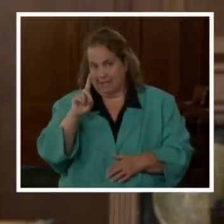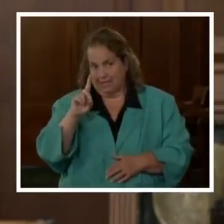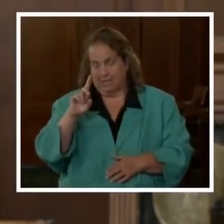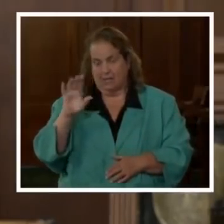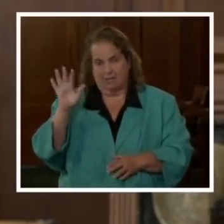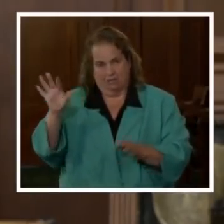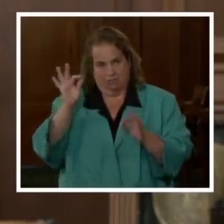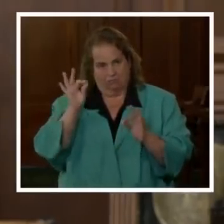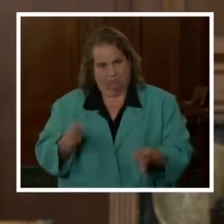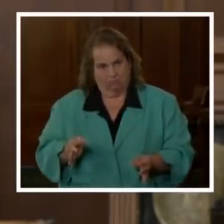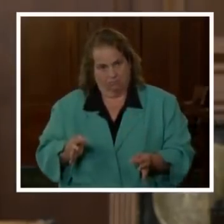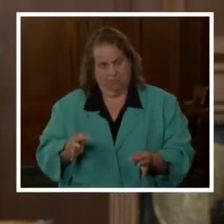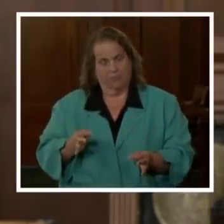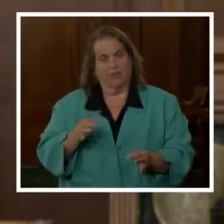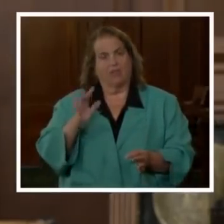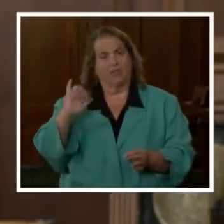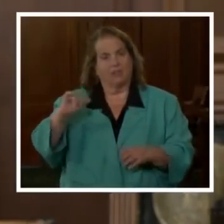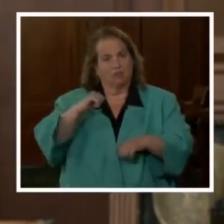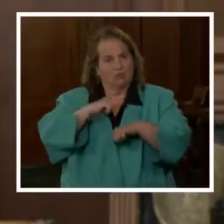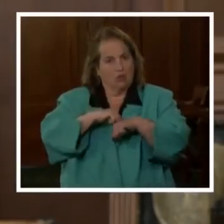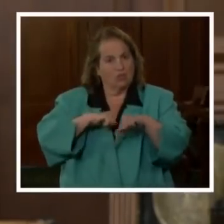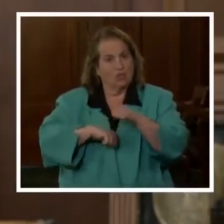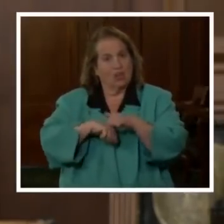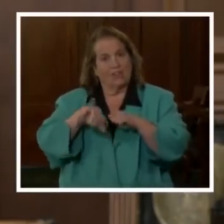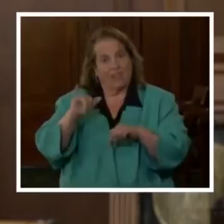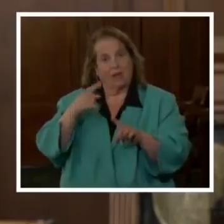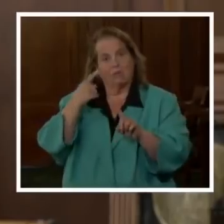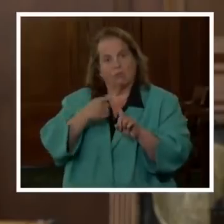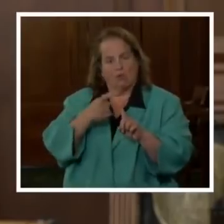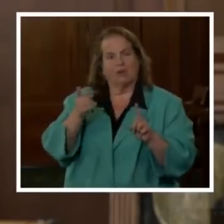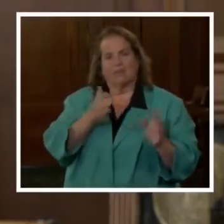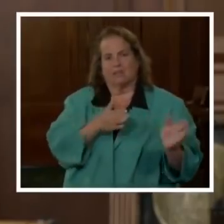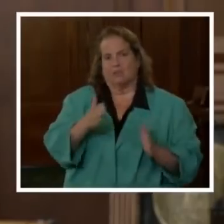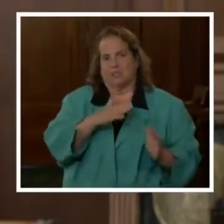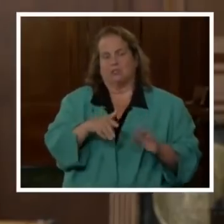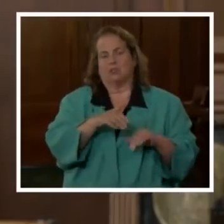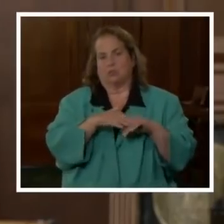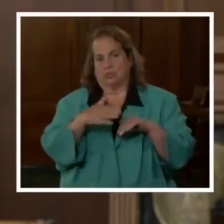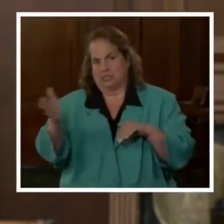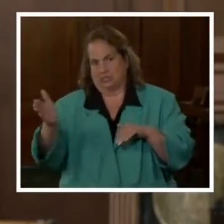way that structure at that point was arranged.